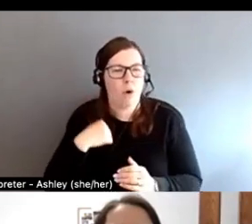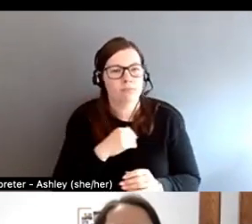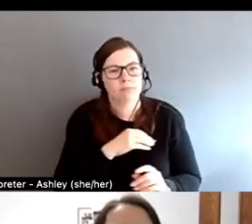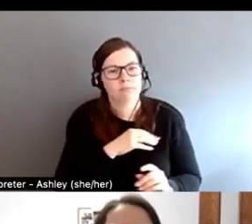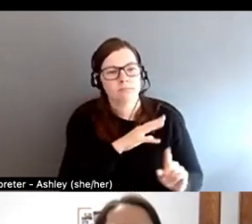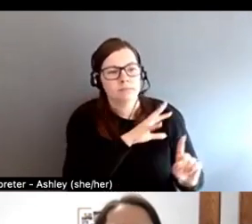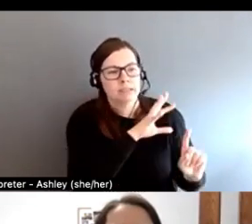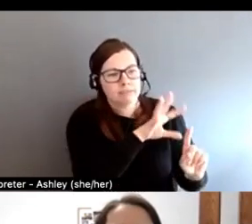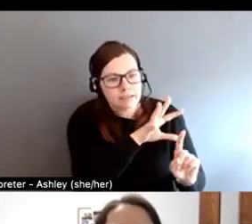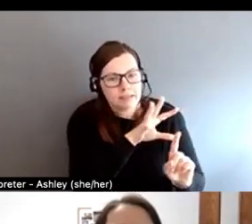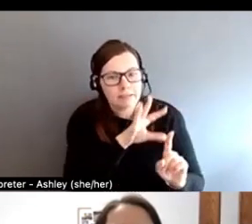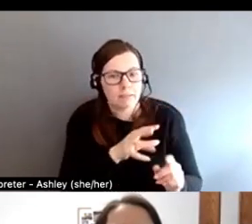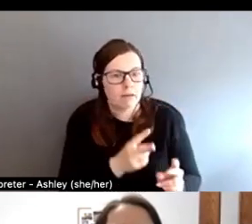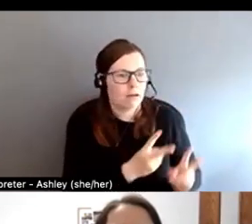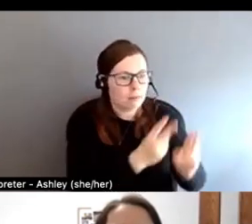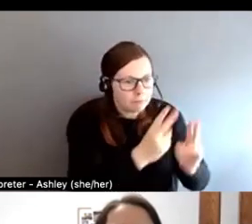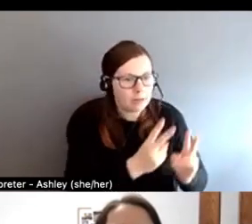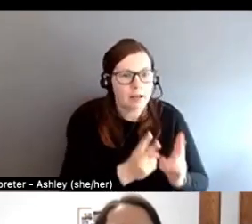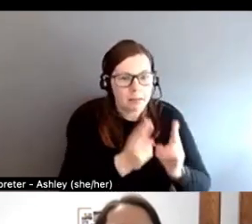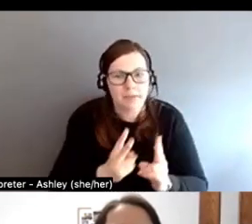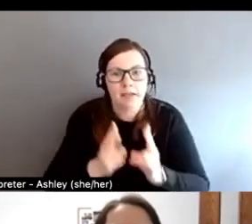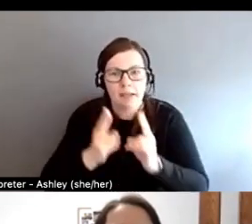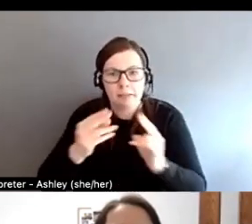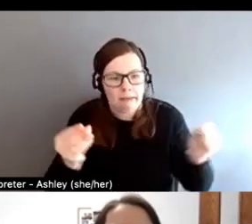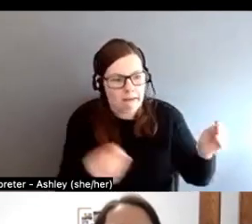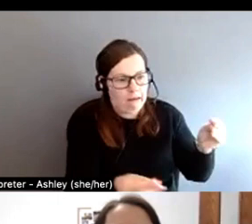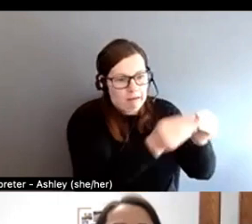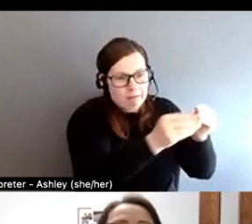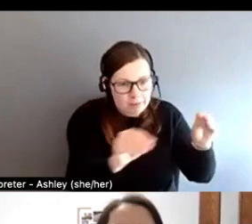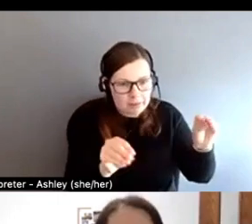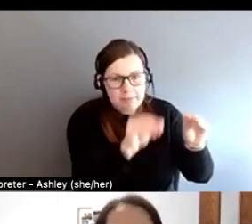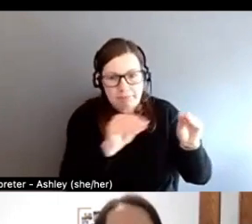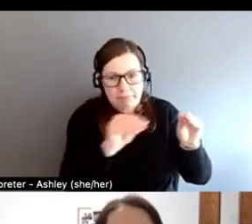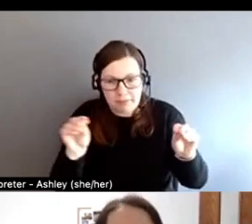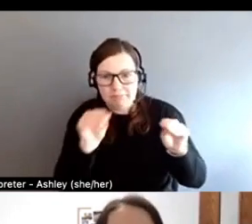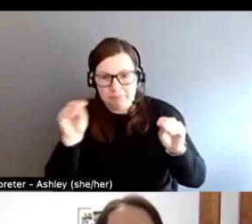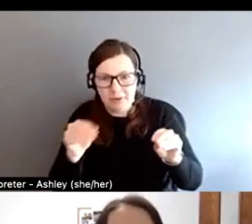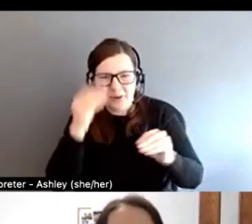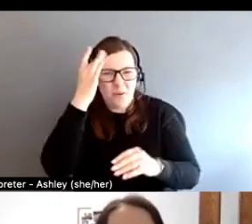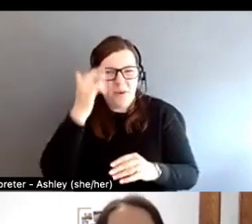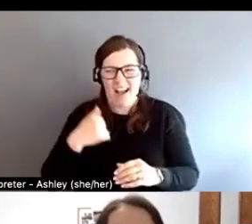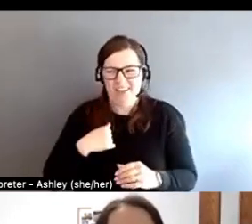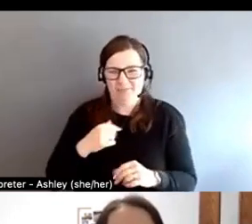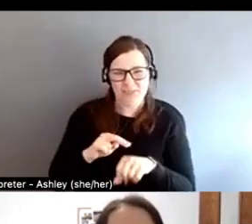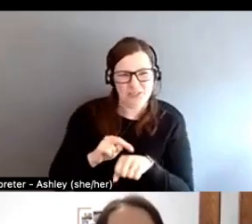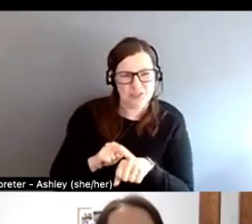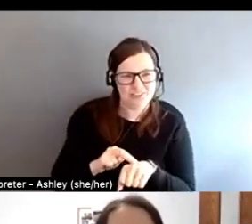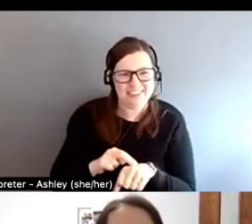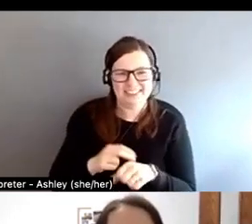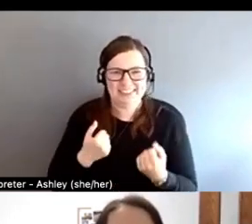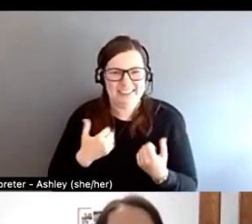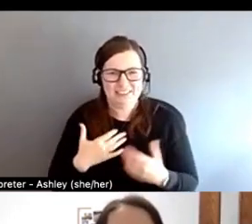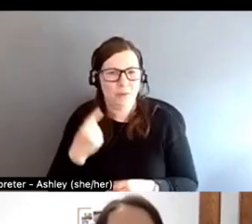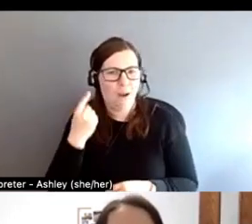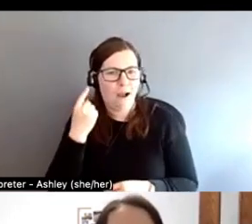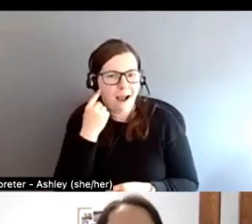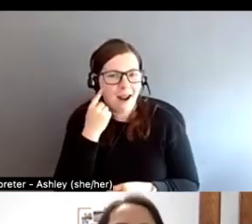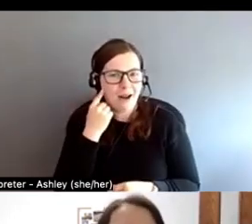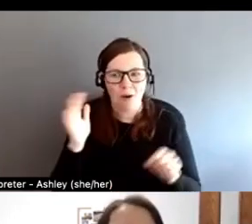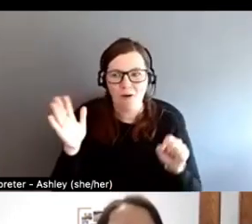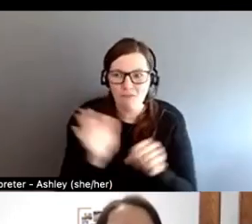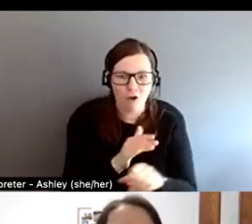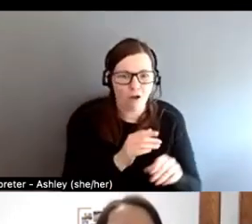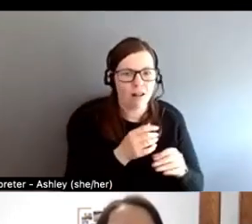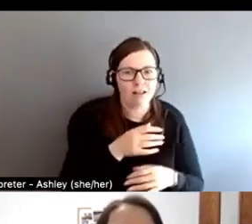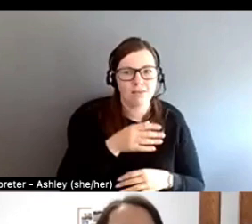recording in two pieces, because I was intimidated and doing the audio in little bite sizes.